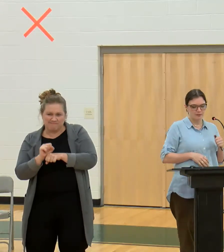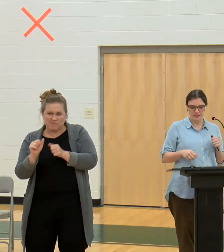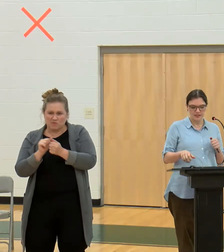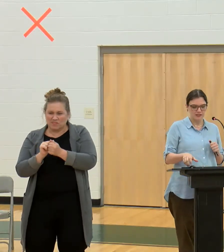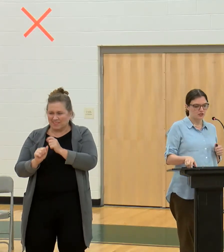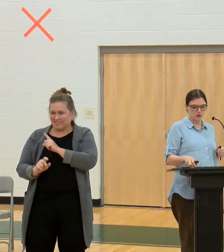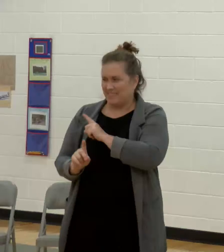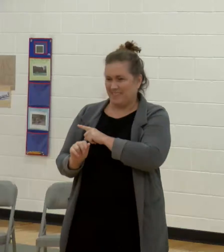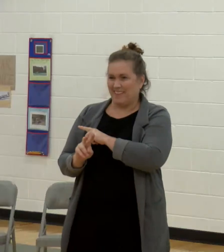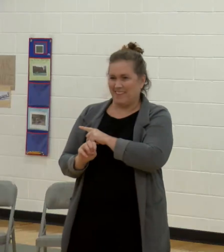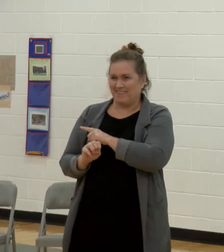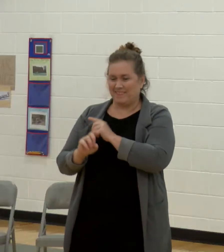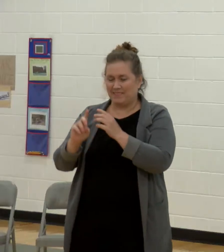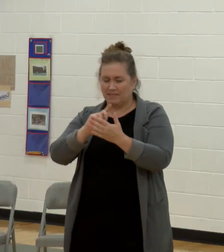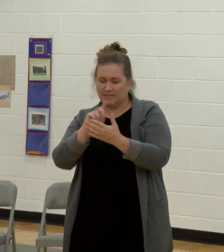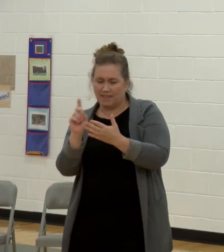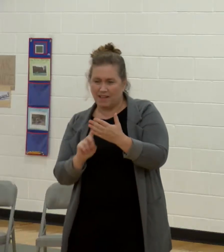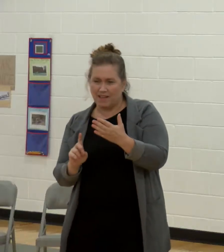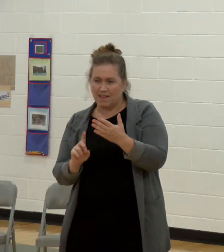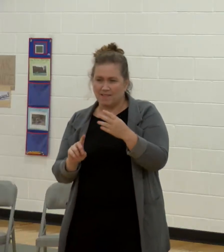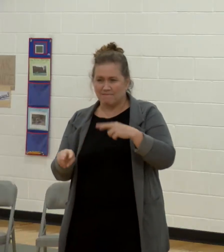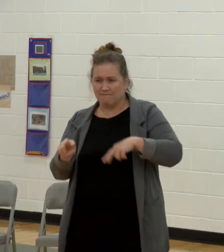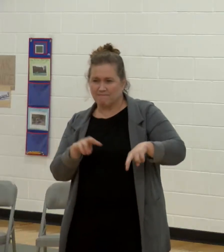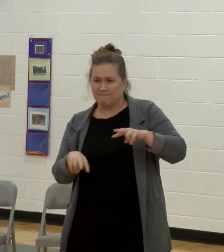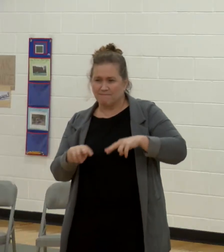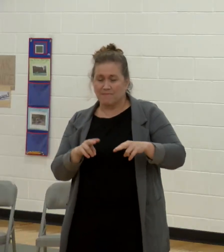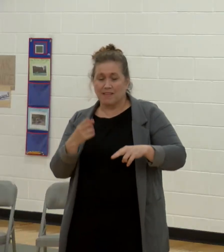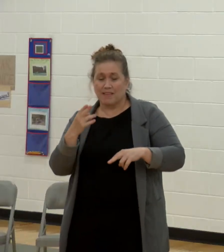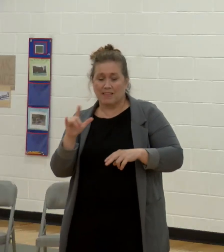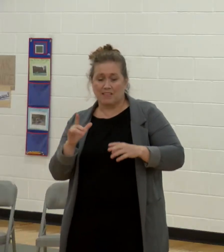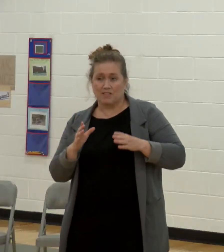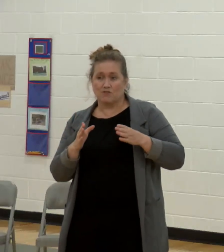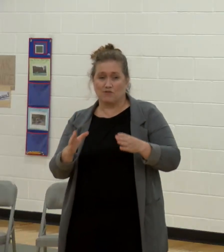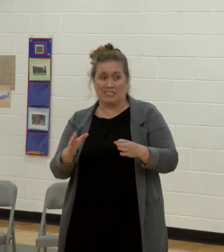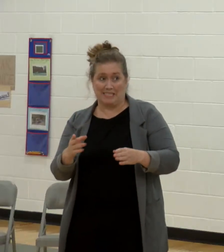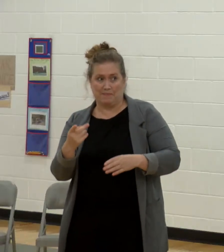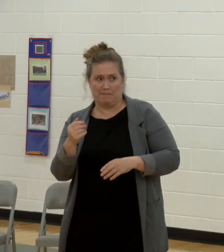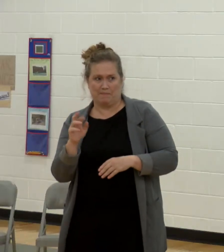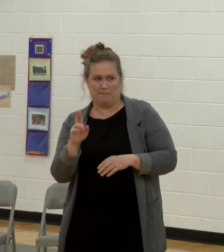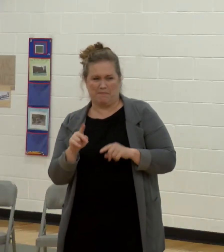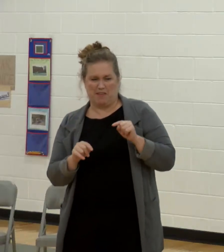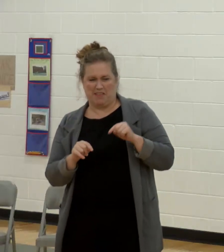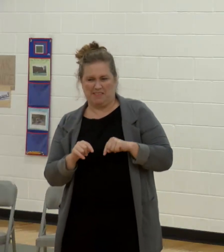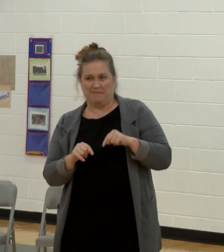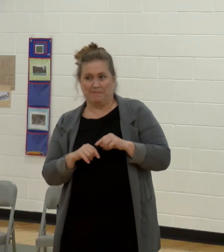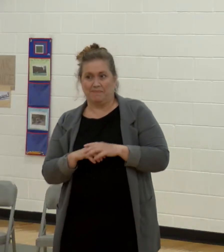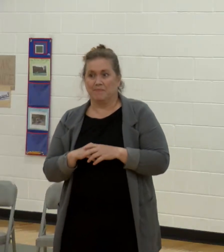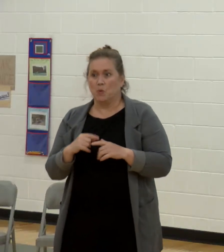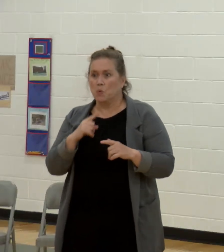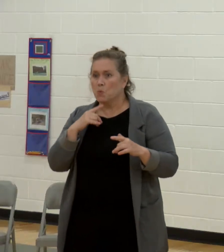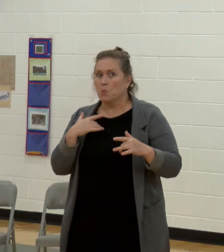And I'm excited to present our ideas and our master plan for this park for you today.